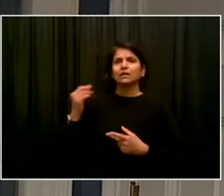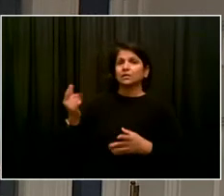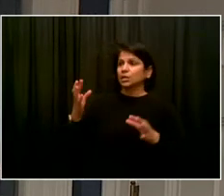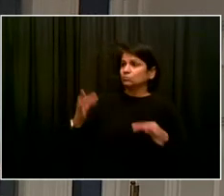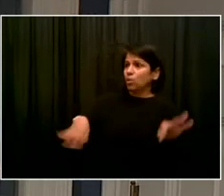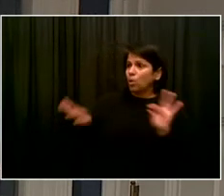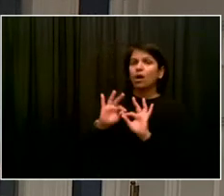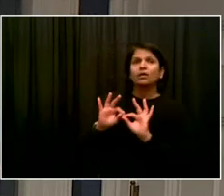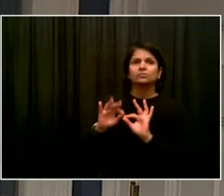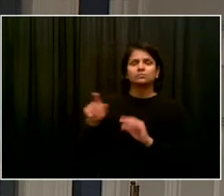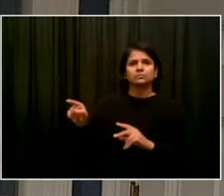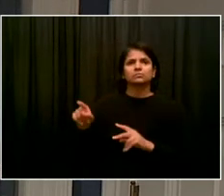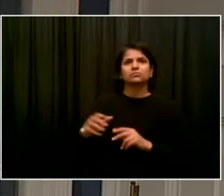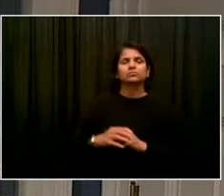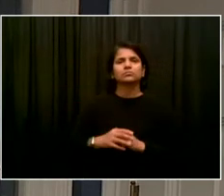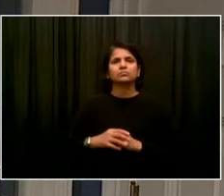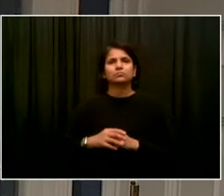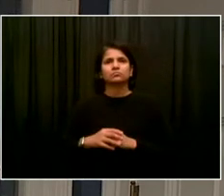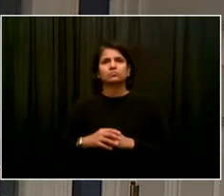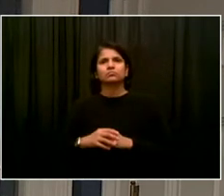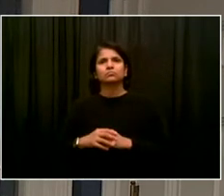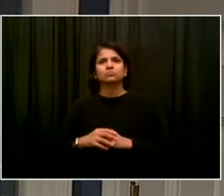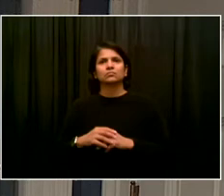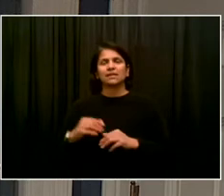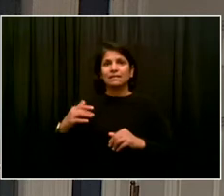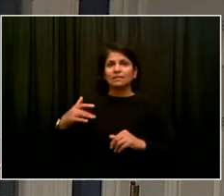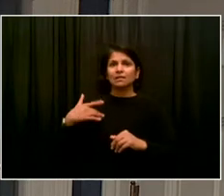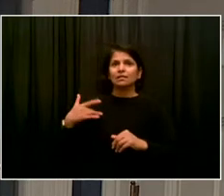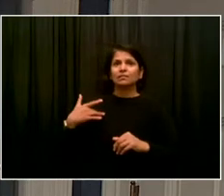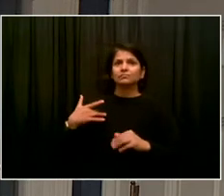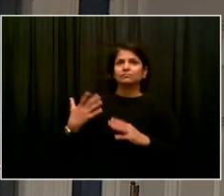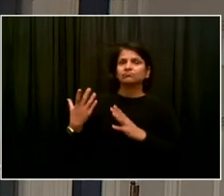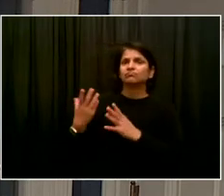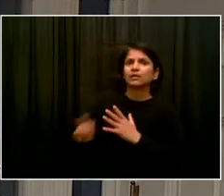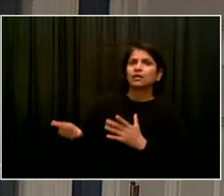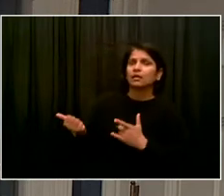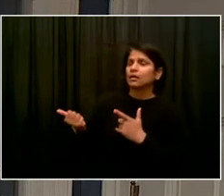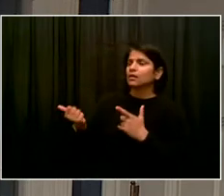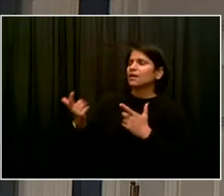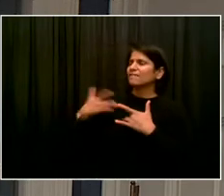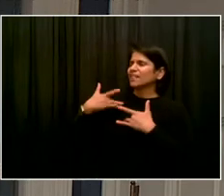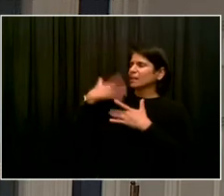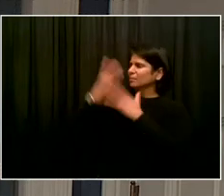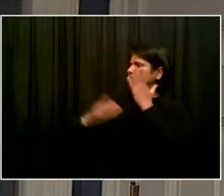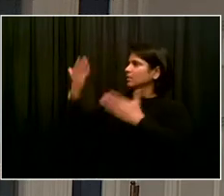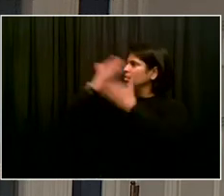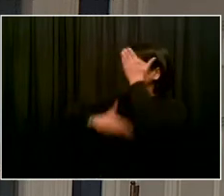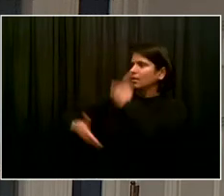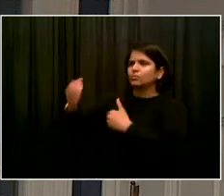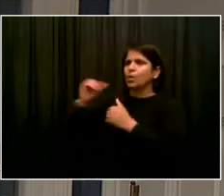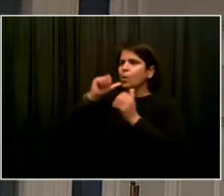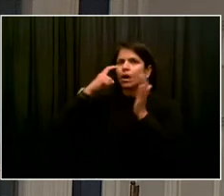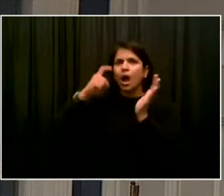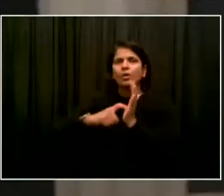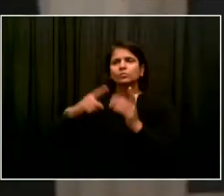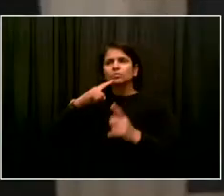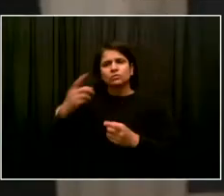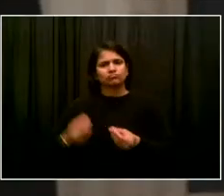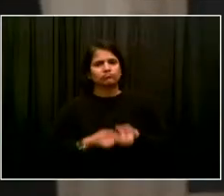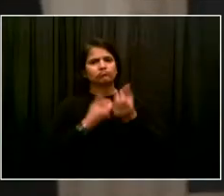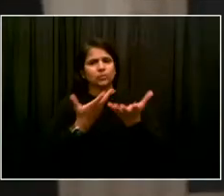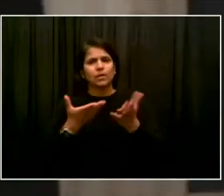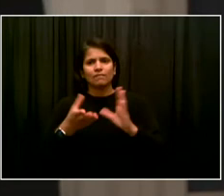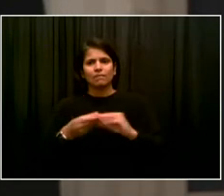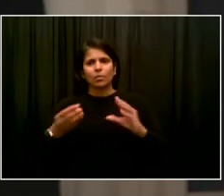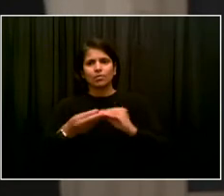missed in understanding this movement, what would you like to tell people? Well, I think that the one thing that has been missed is that